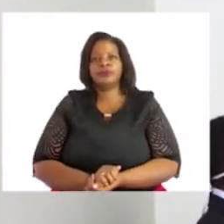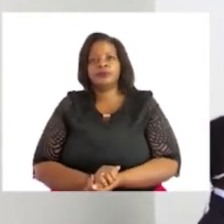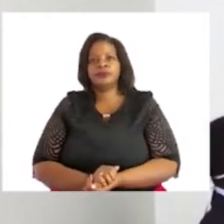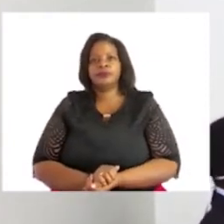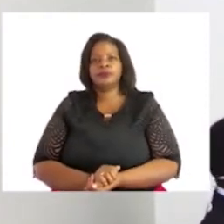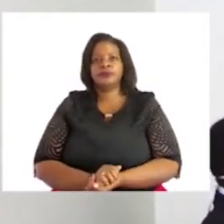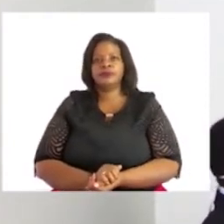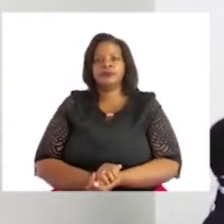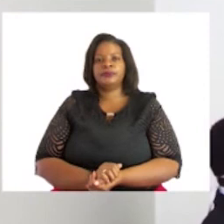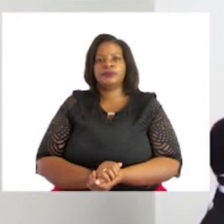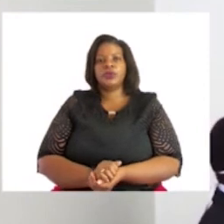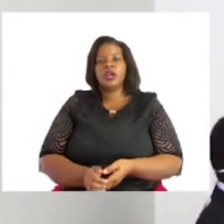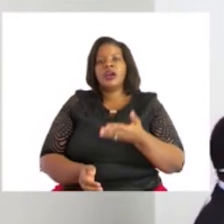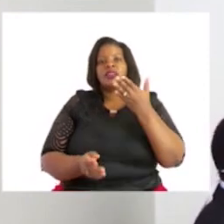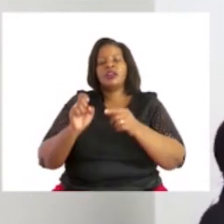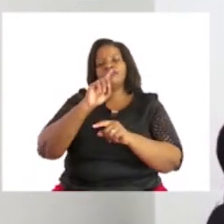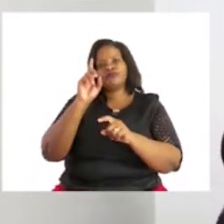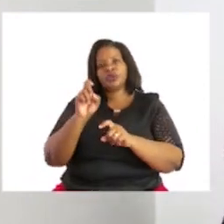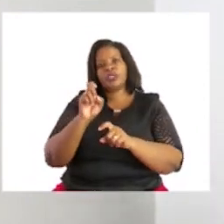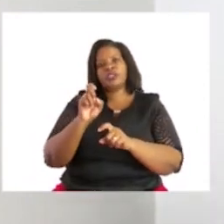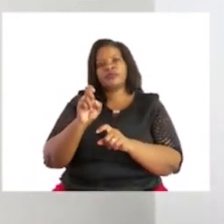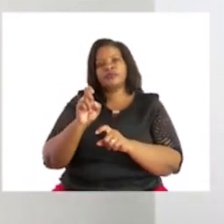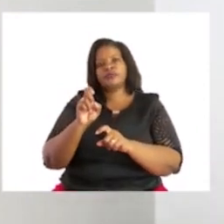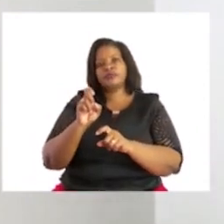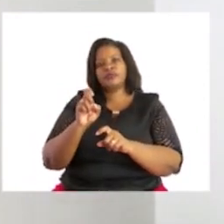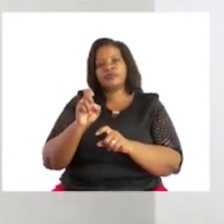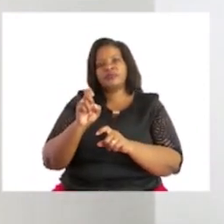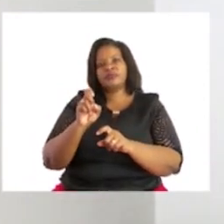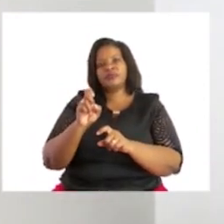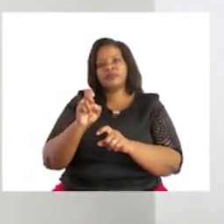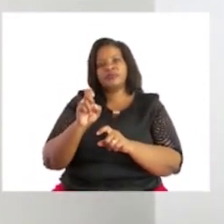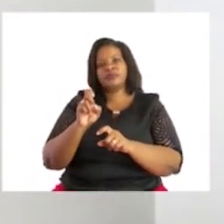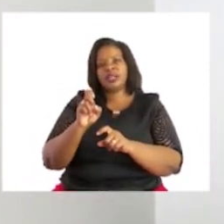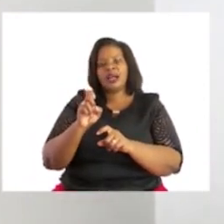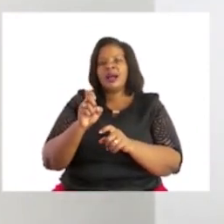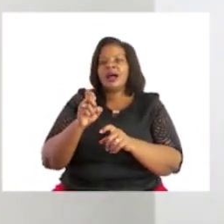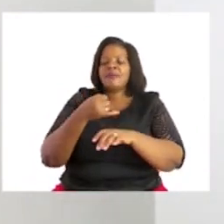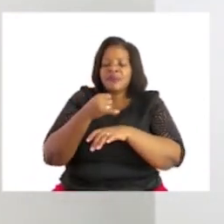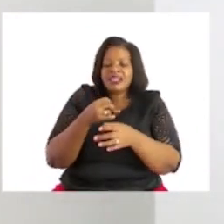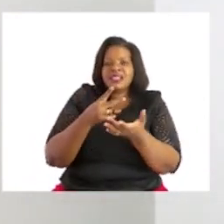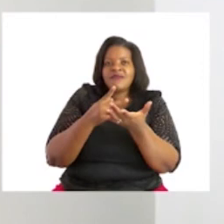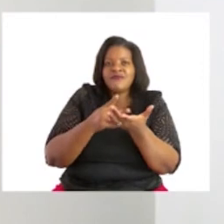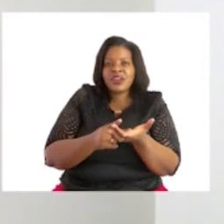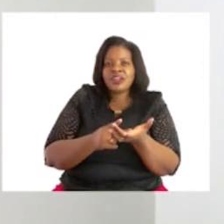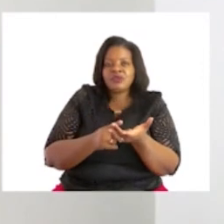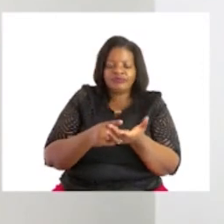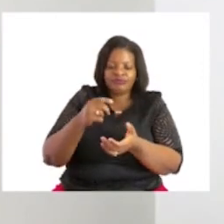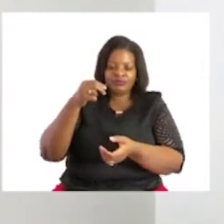that question can come. What is the place value, for example, of 6?